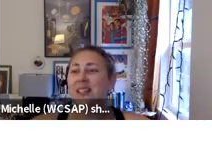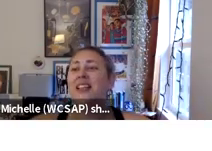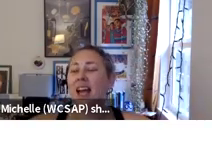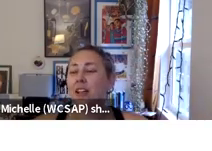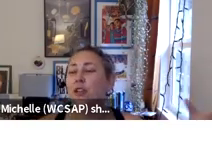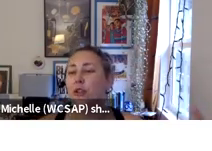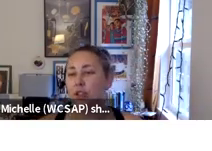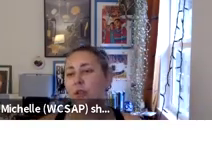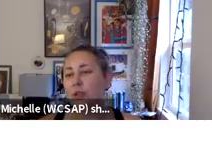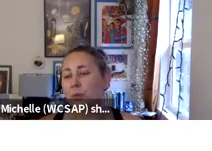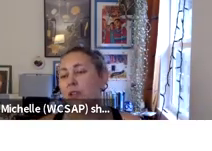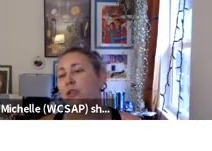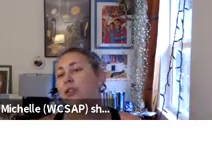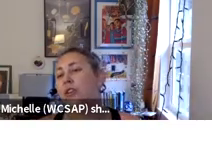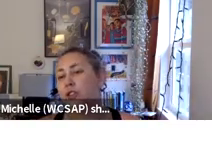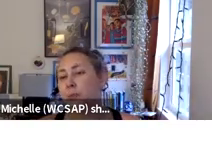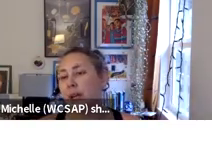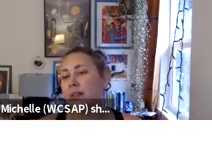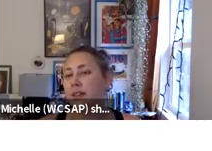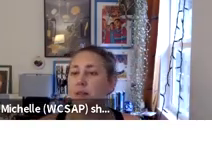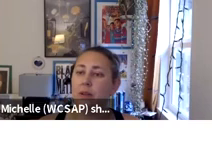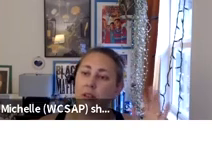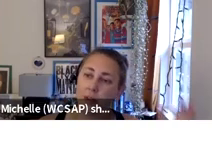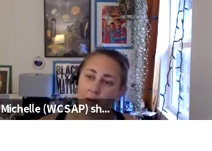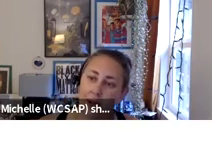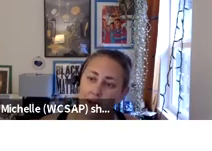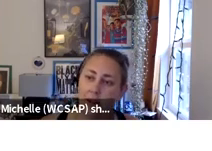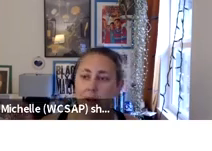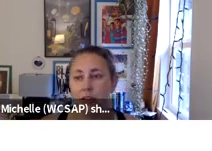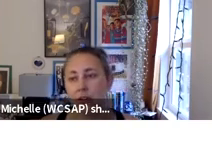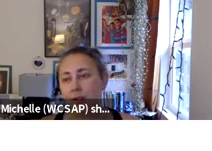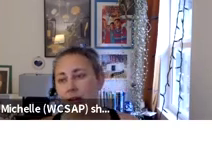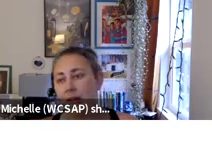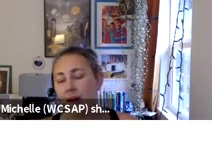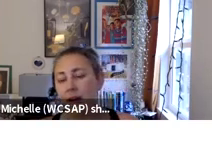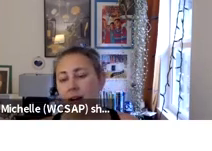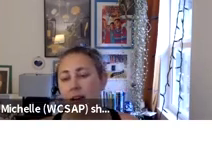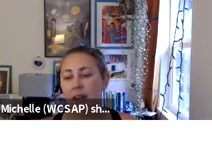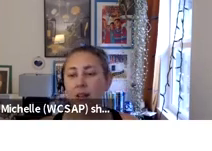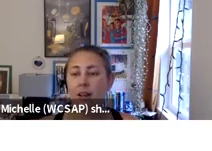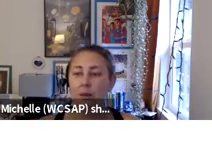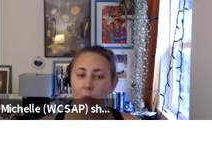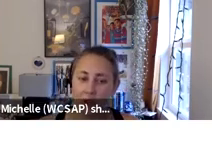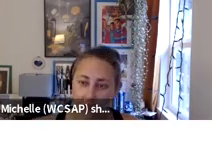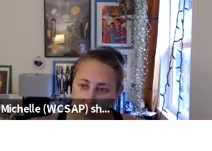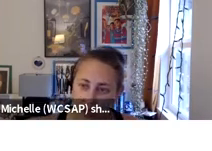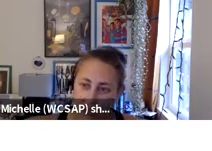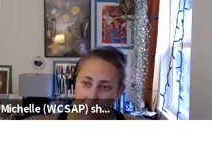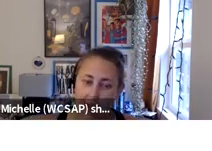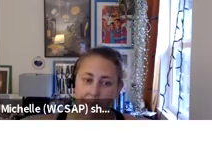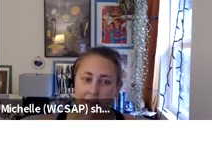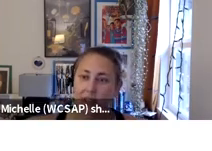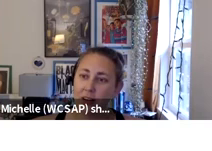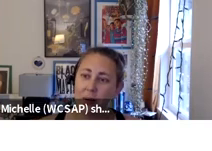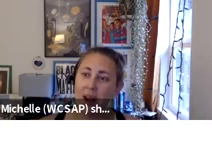let's look at that and you choose, because you turn on your GPS, it's going to be like turn right here and turn right there. But when you're looking at